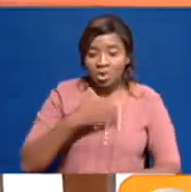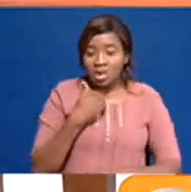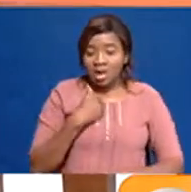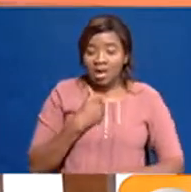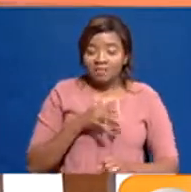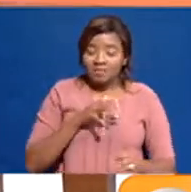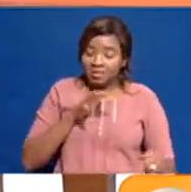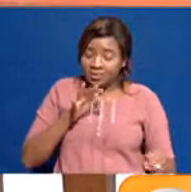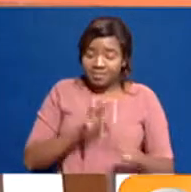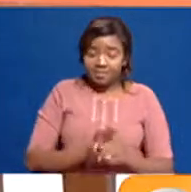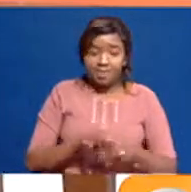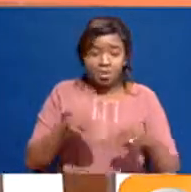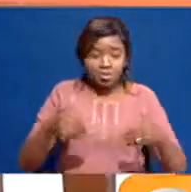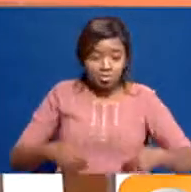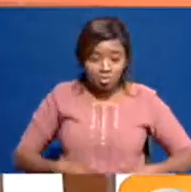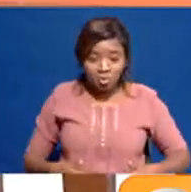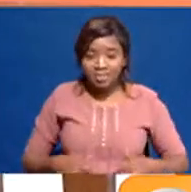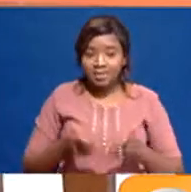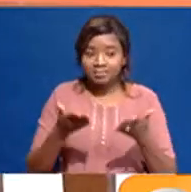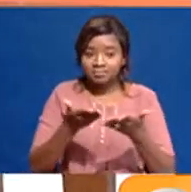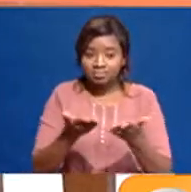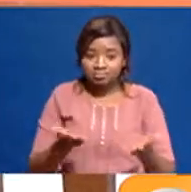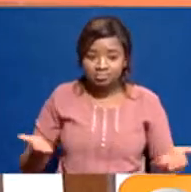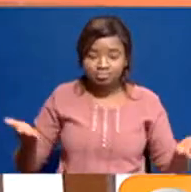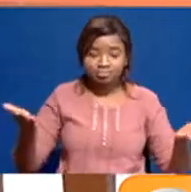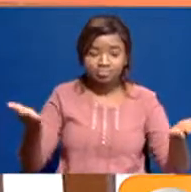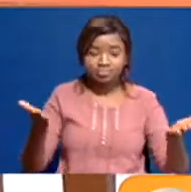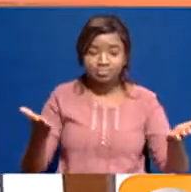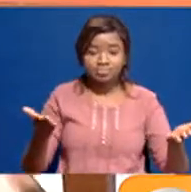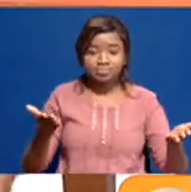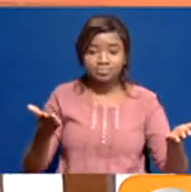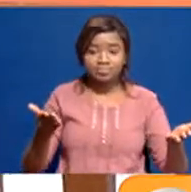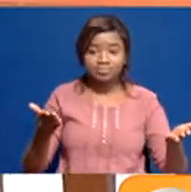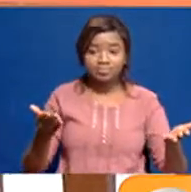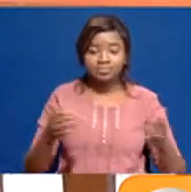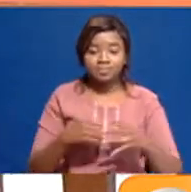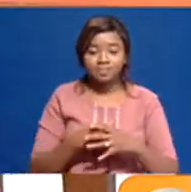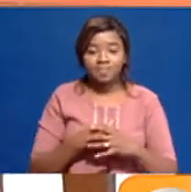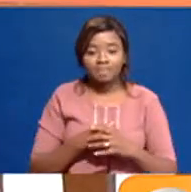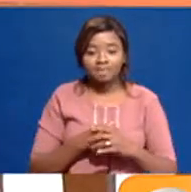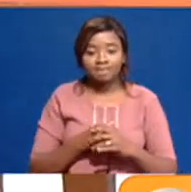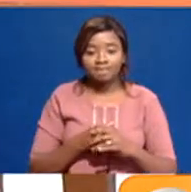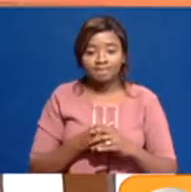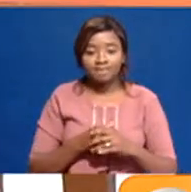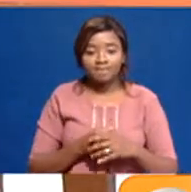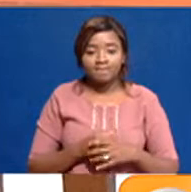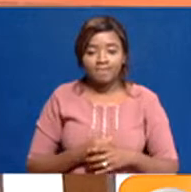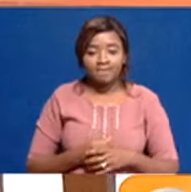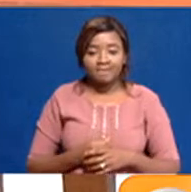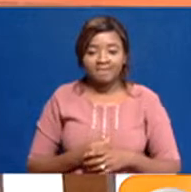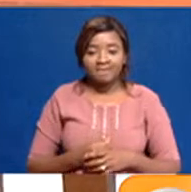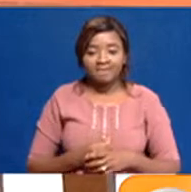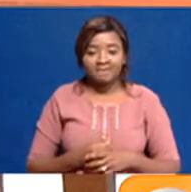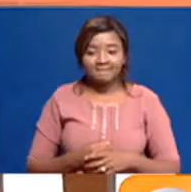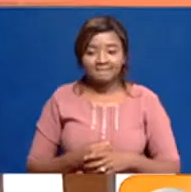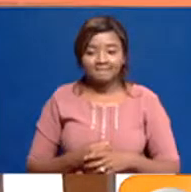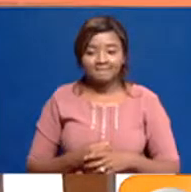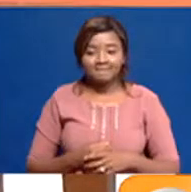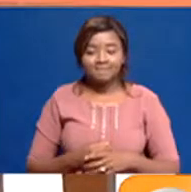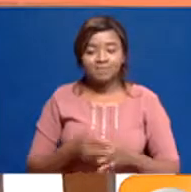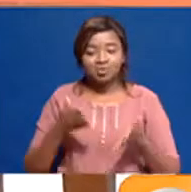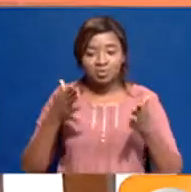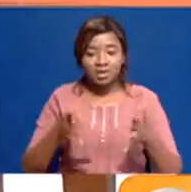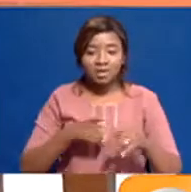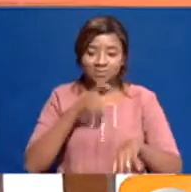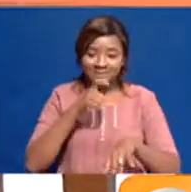youth in the region. In fact, you can even say comparable to much of Africa. It is time